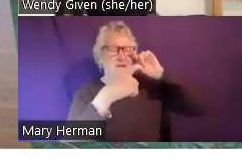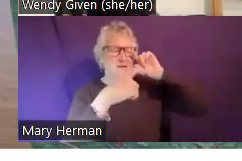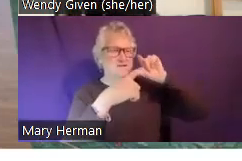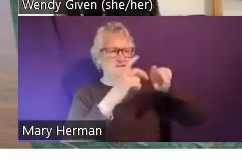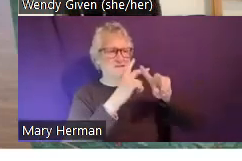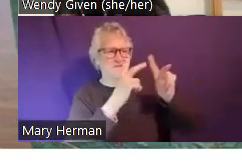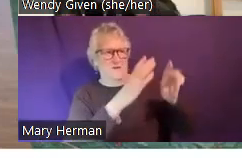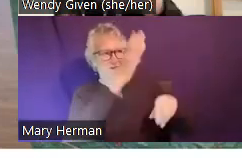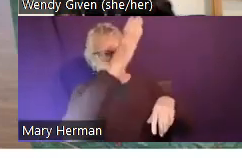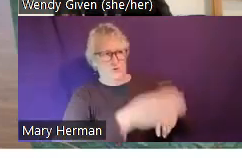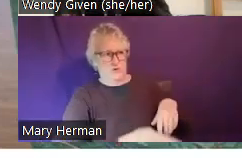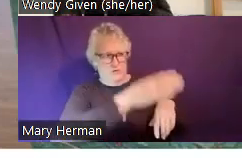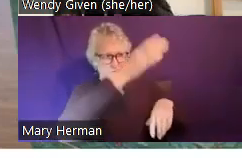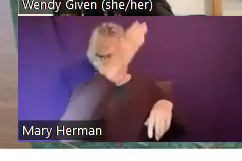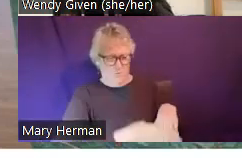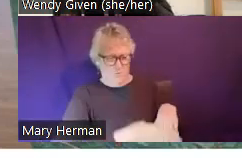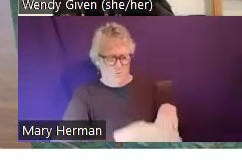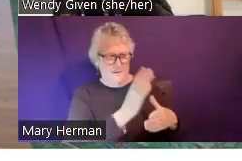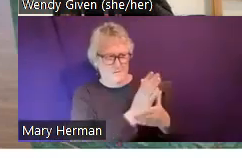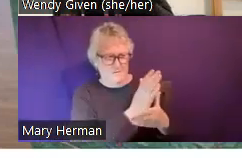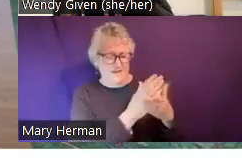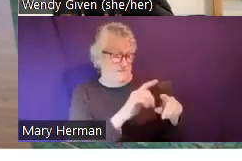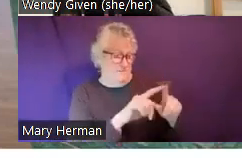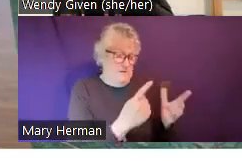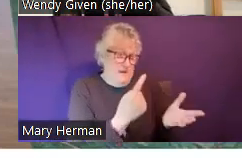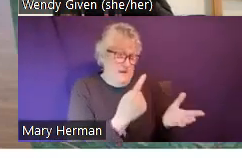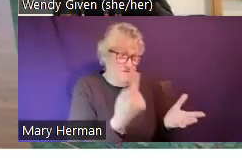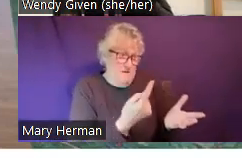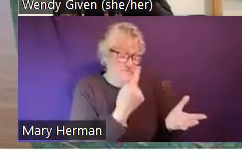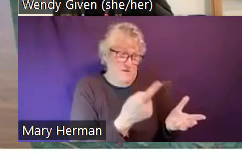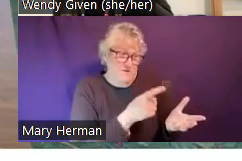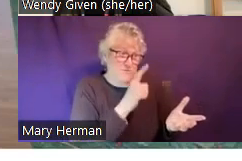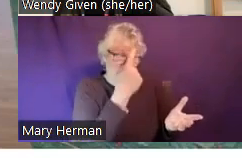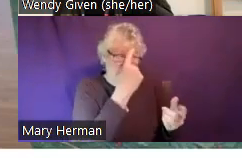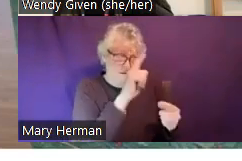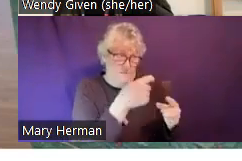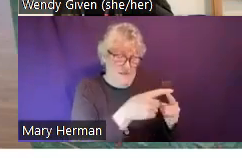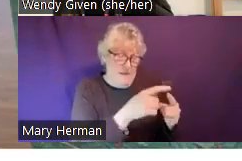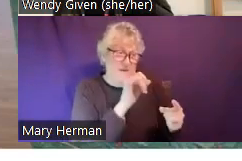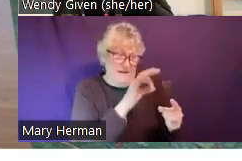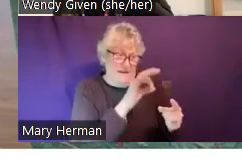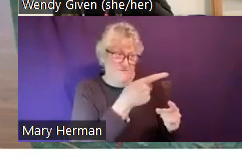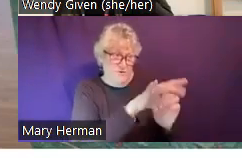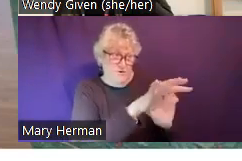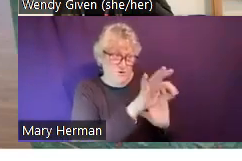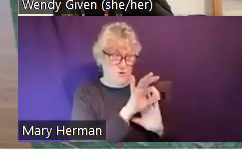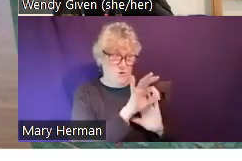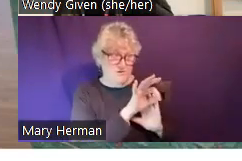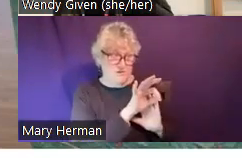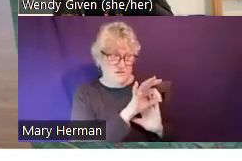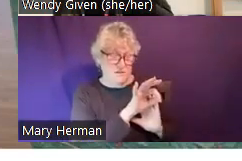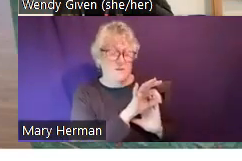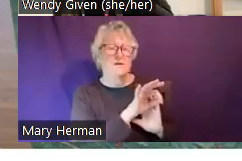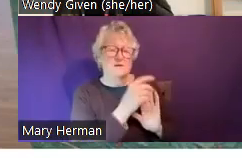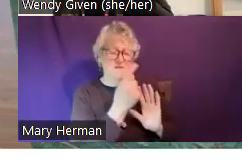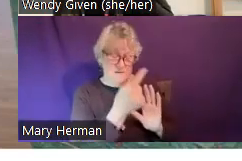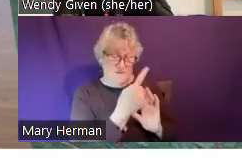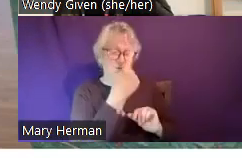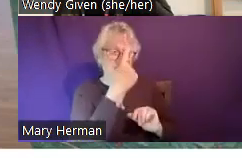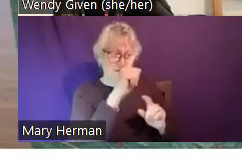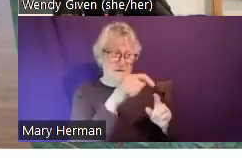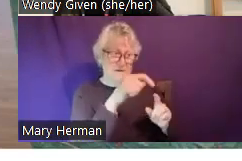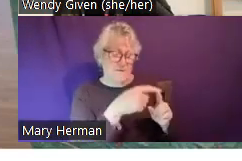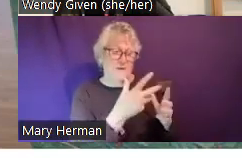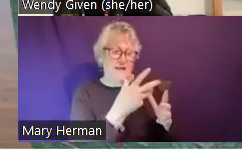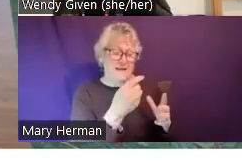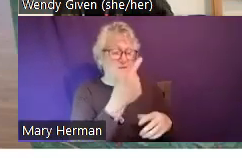consideration, you know, if you are chosen to make a proposal, to think about, you know, and to think about what this